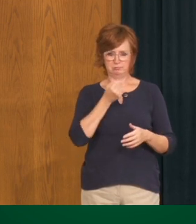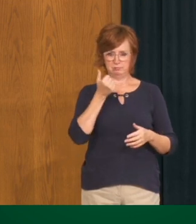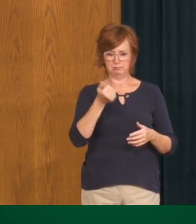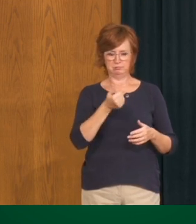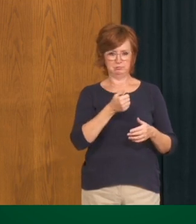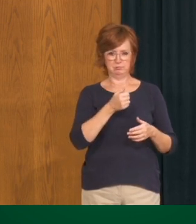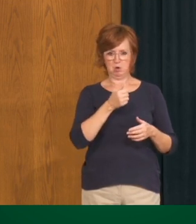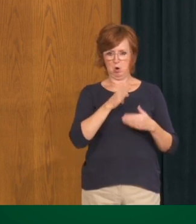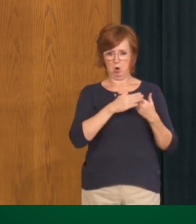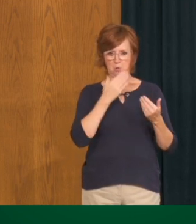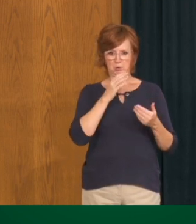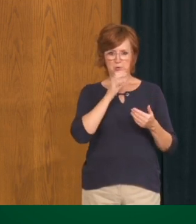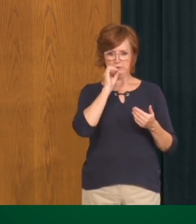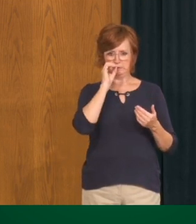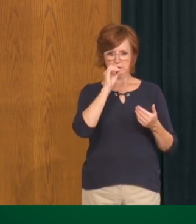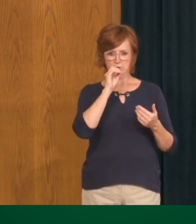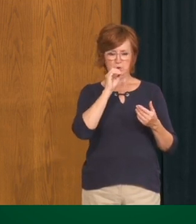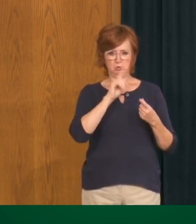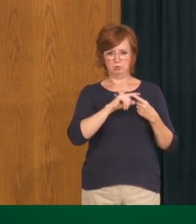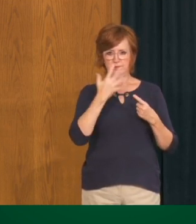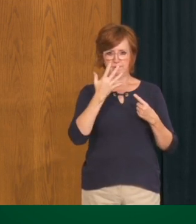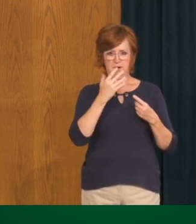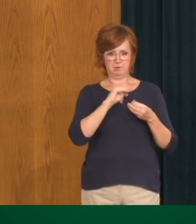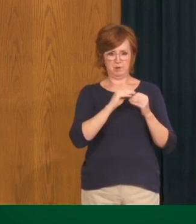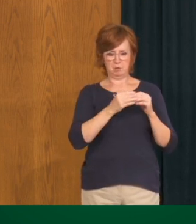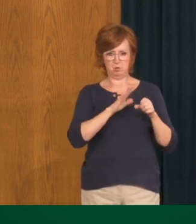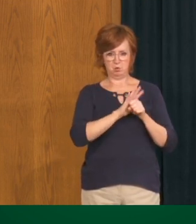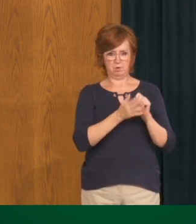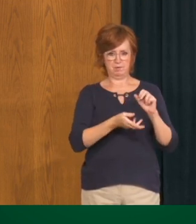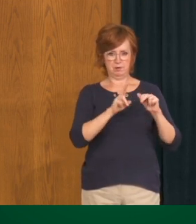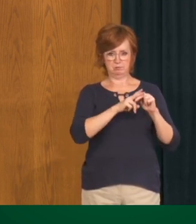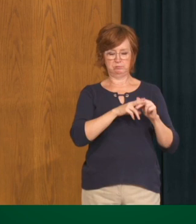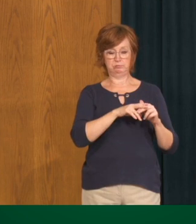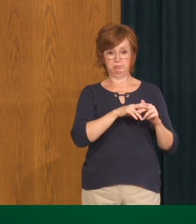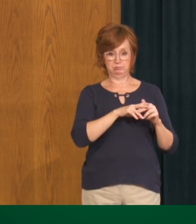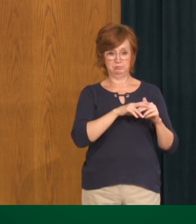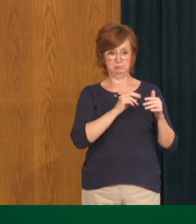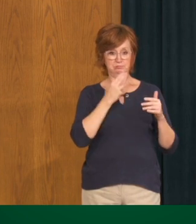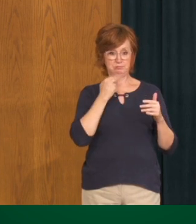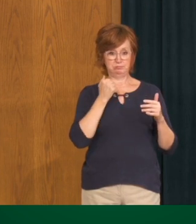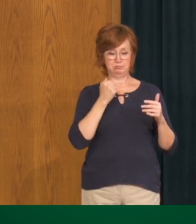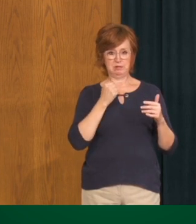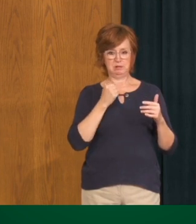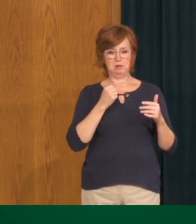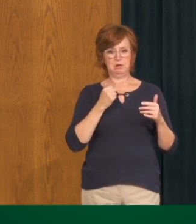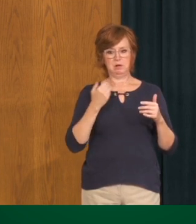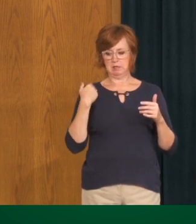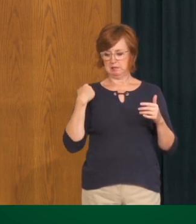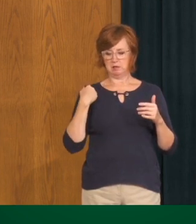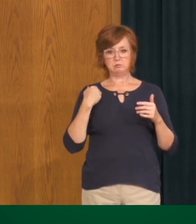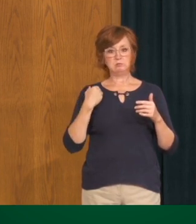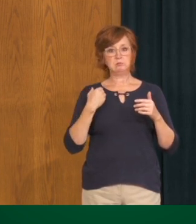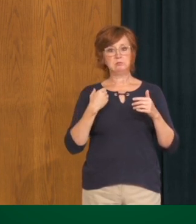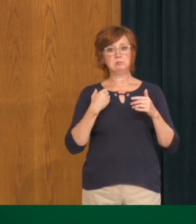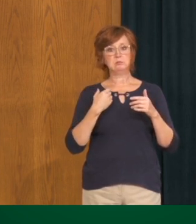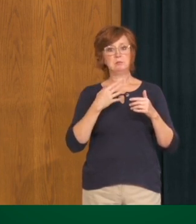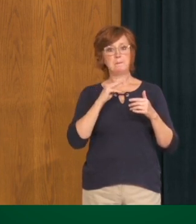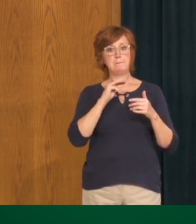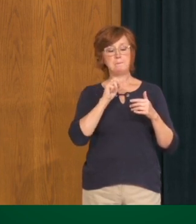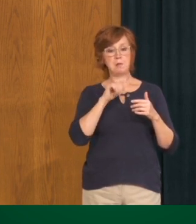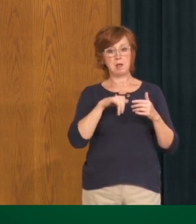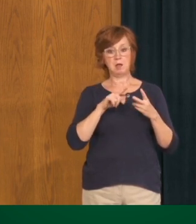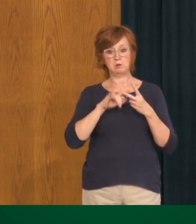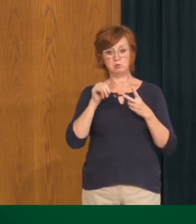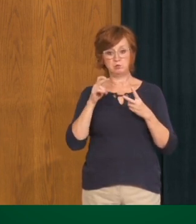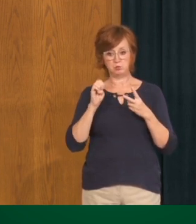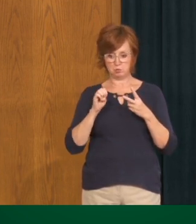day. And based on the information at that time, that reopening school plan was perfectly appropriate. And school divisions looked at